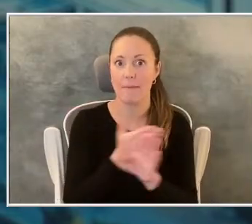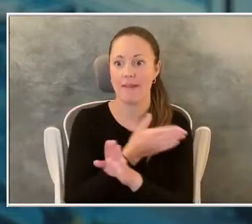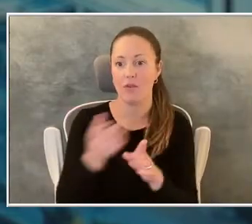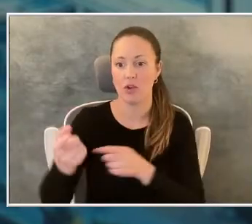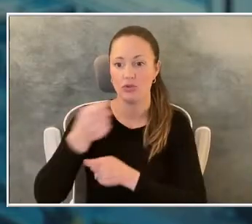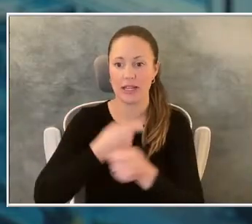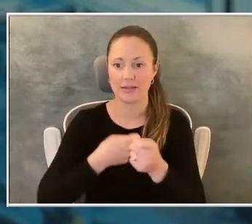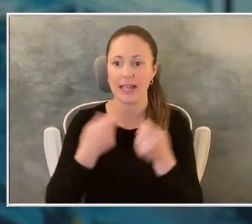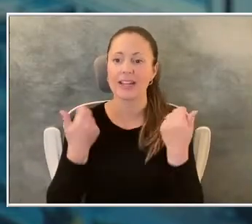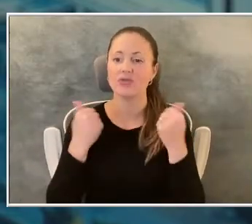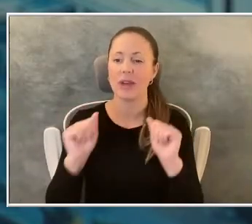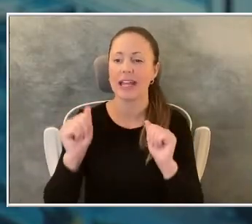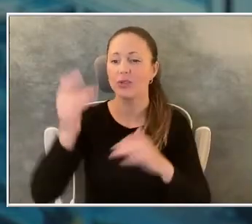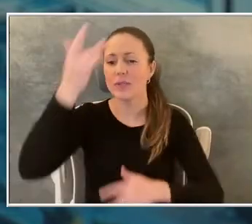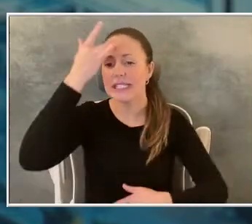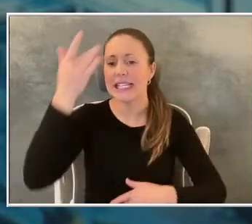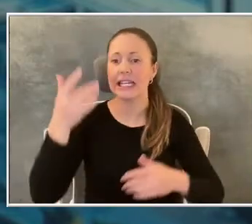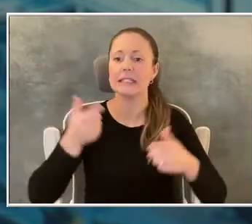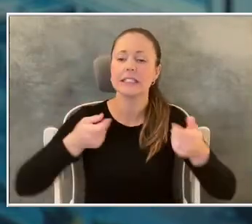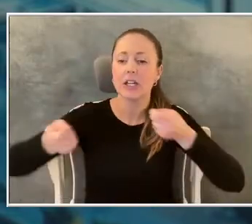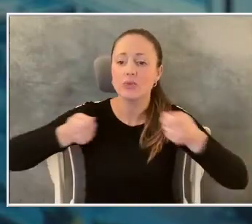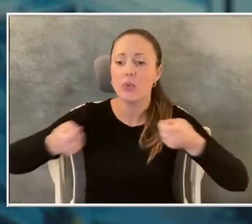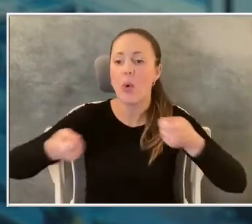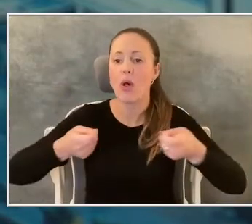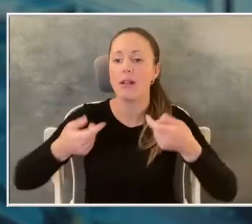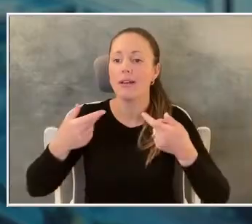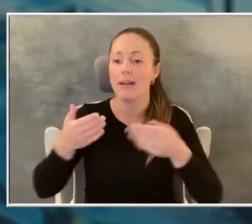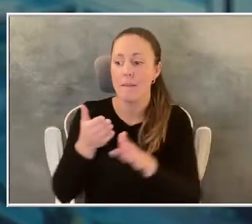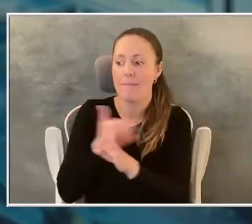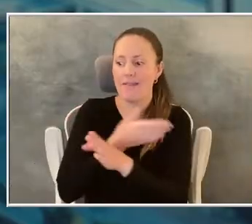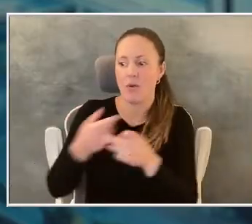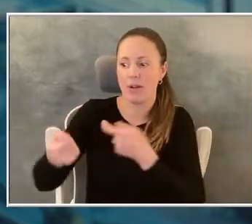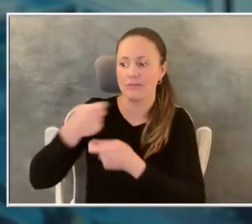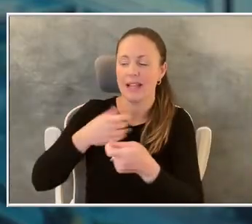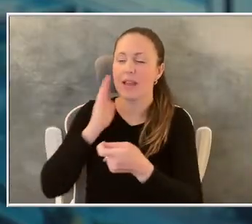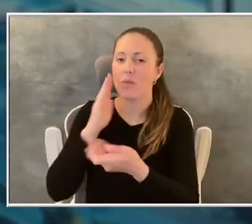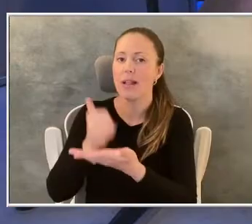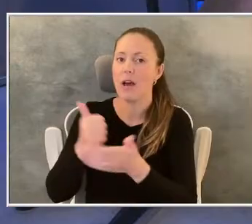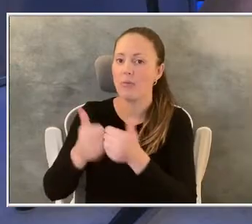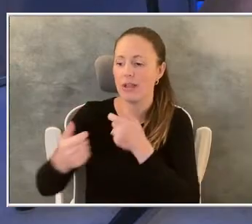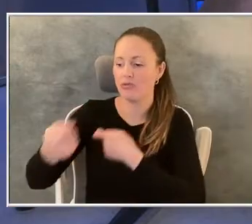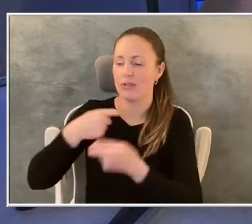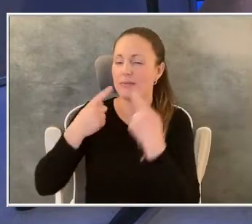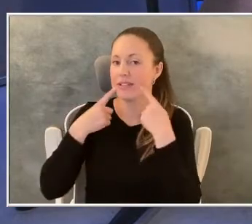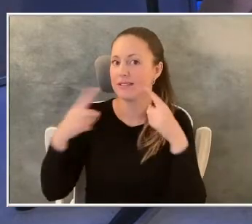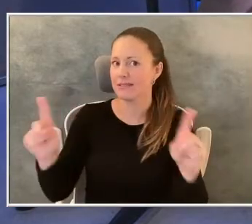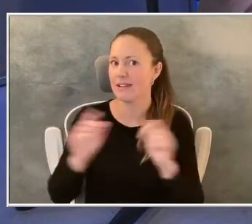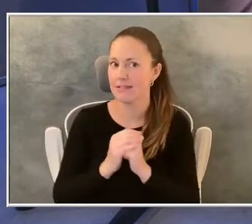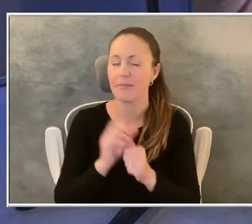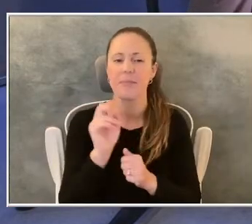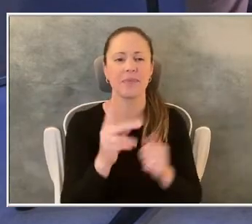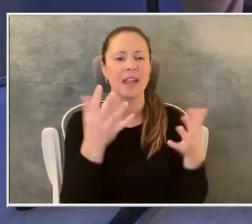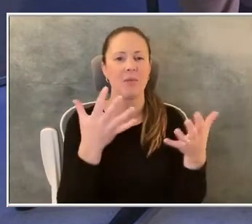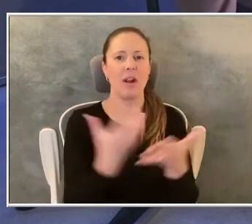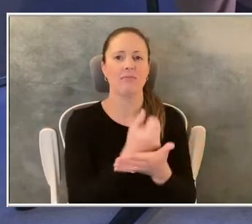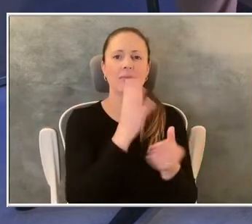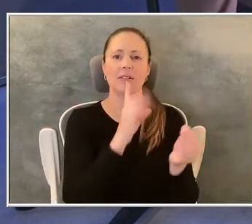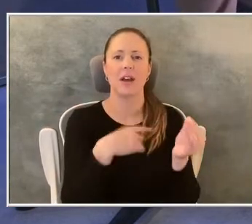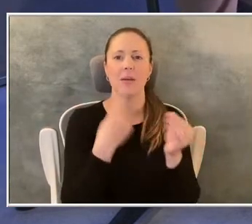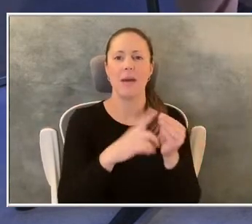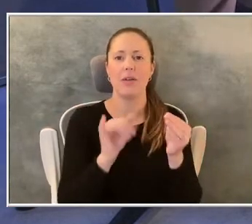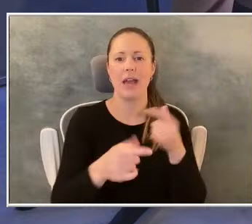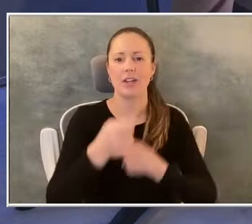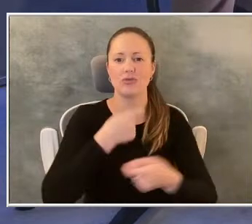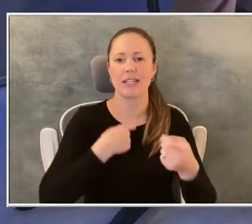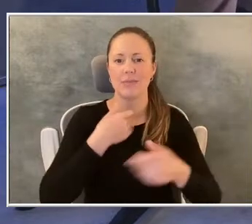disease burden may help with the success of transplantation. Well, let's talk about the bone marrow transplant process. Kayla, I want to bring